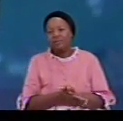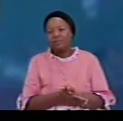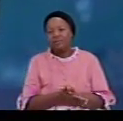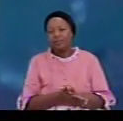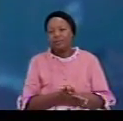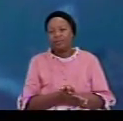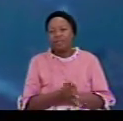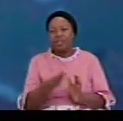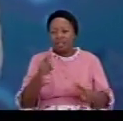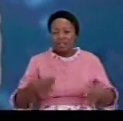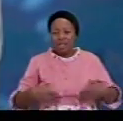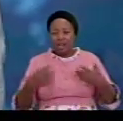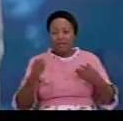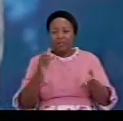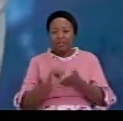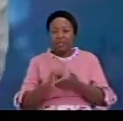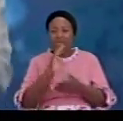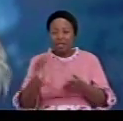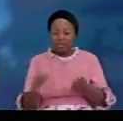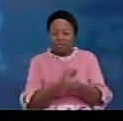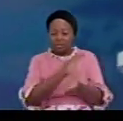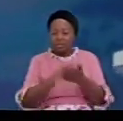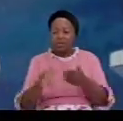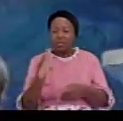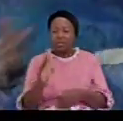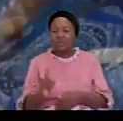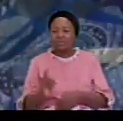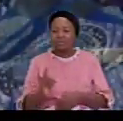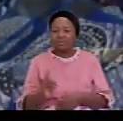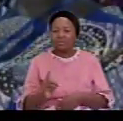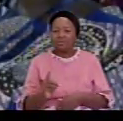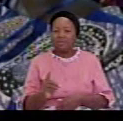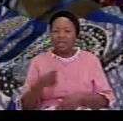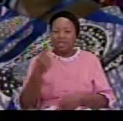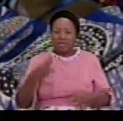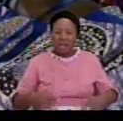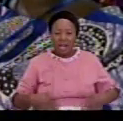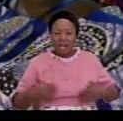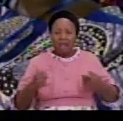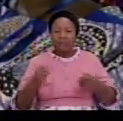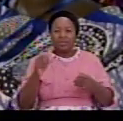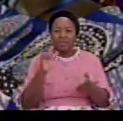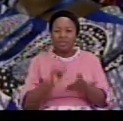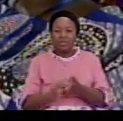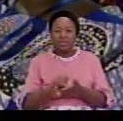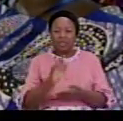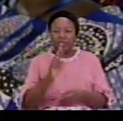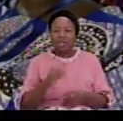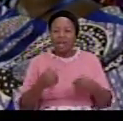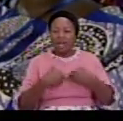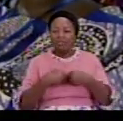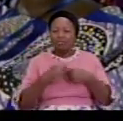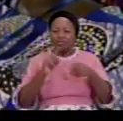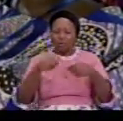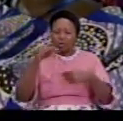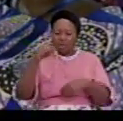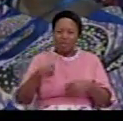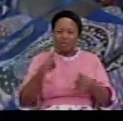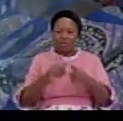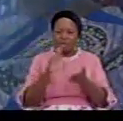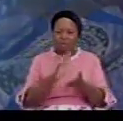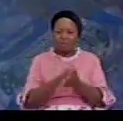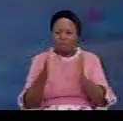the lives that are destroyed, the life that has so gone down to become